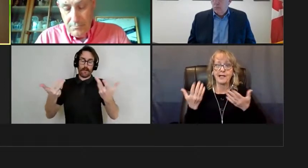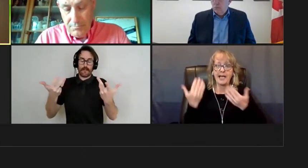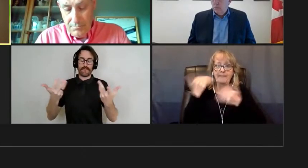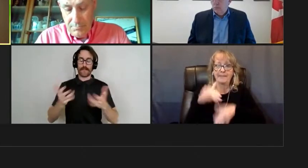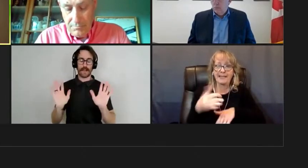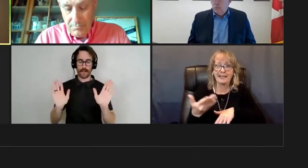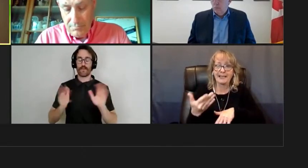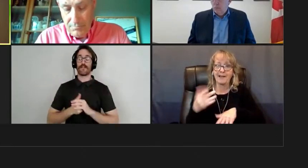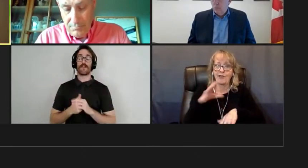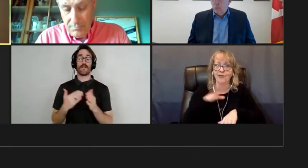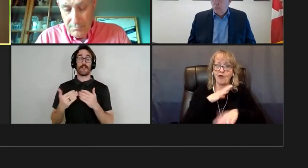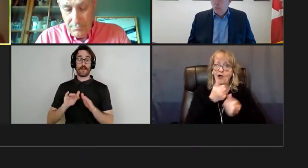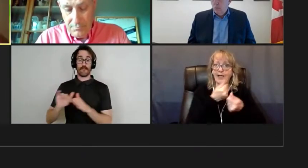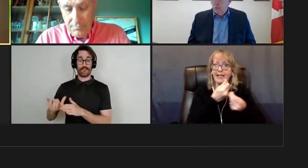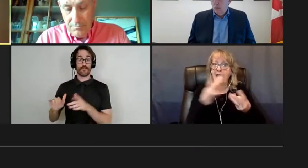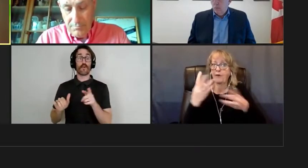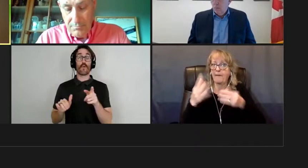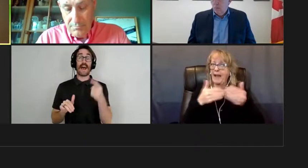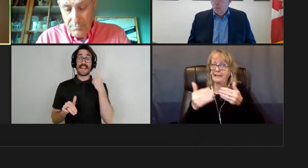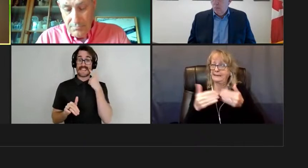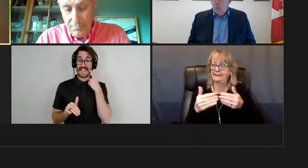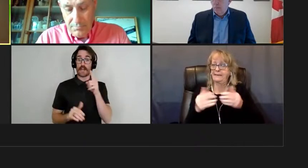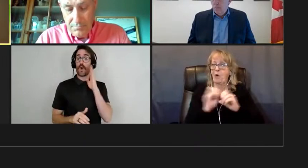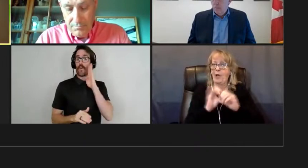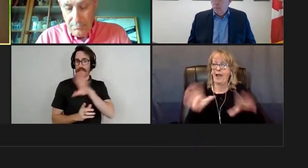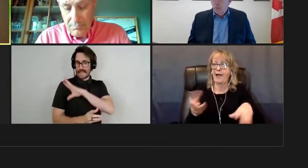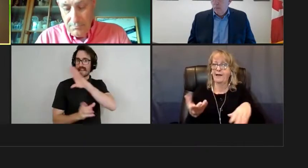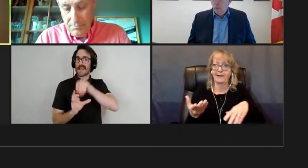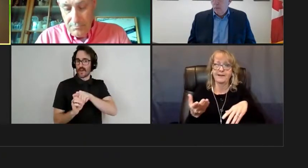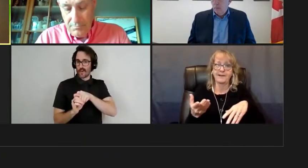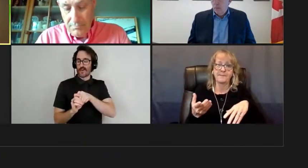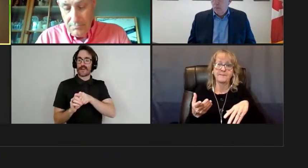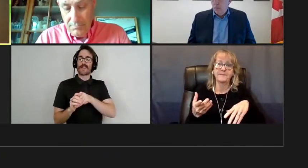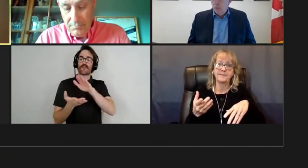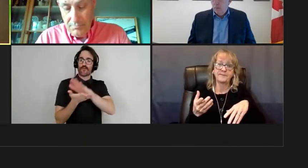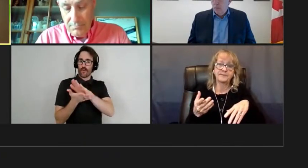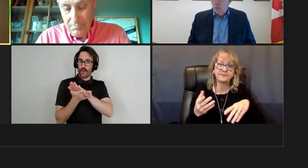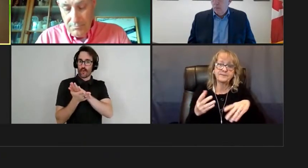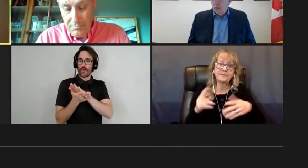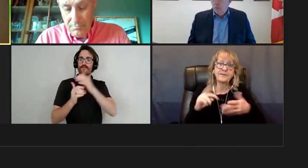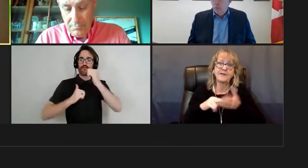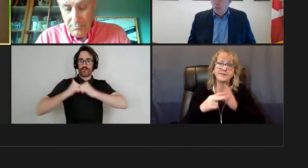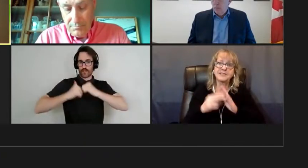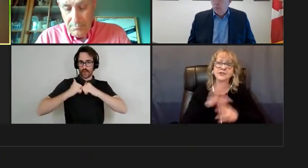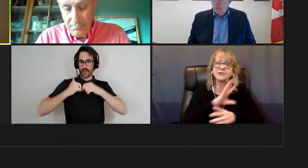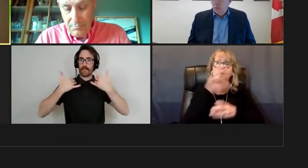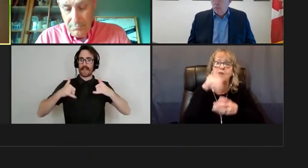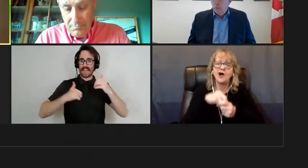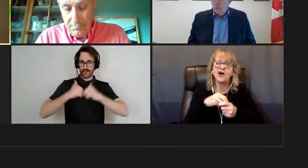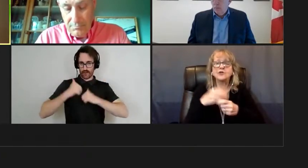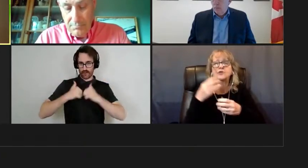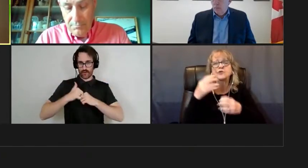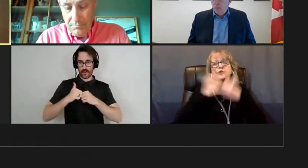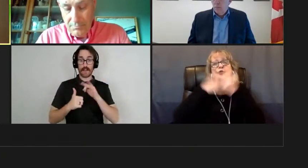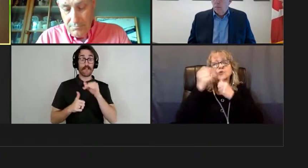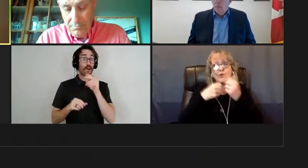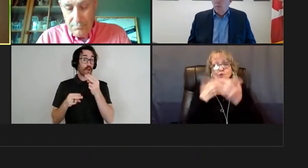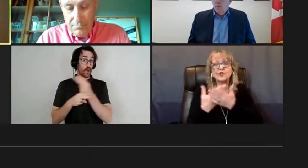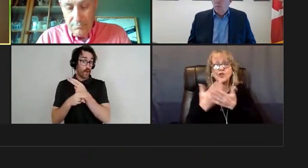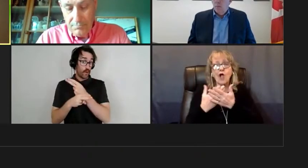be, I think, is likely that it would include the school structures as long as they're not being used by the